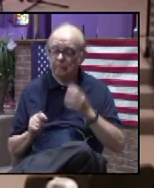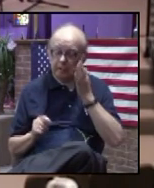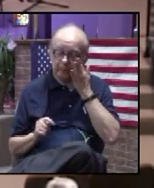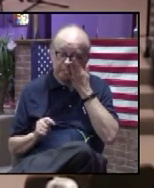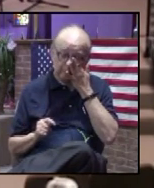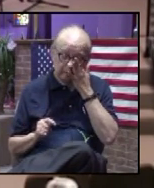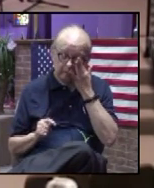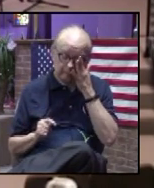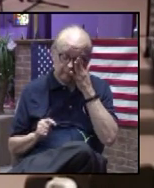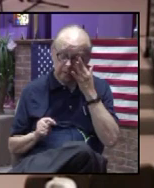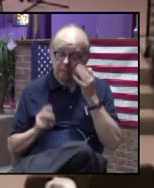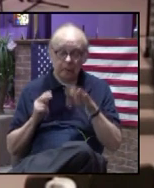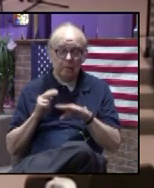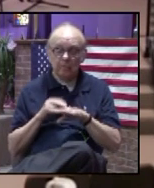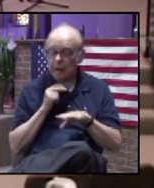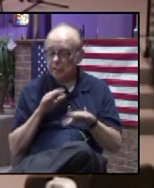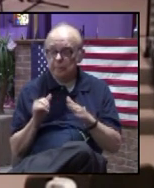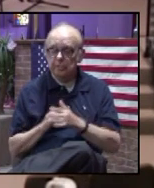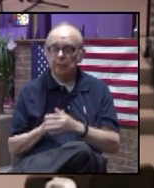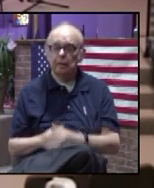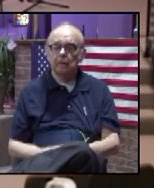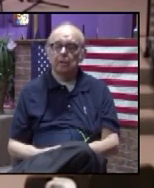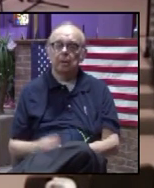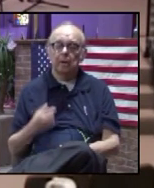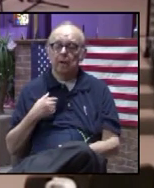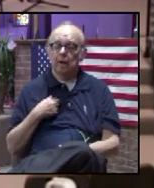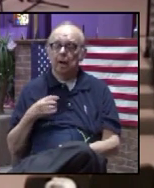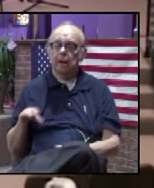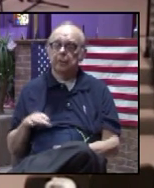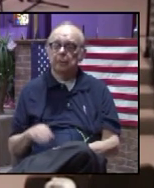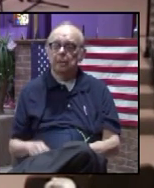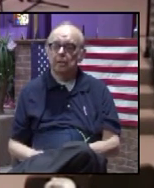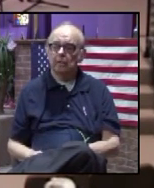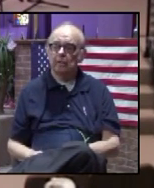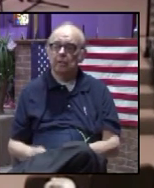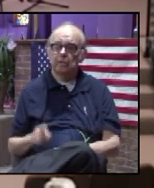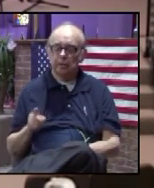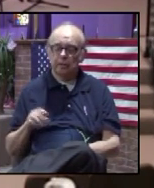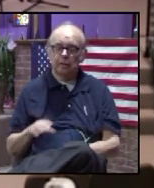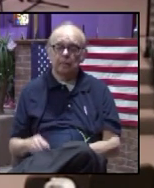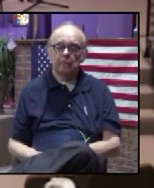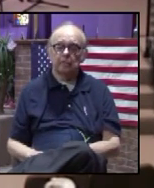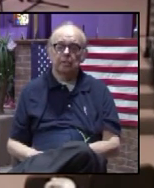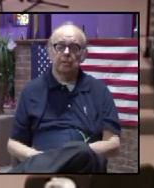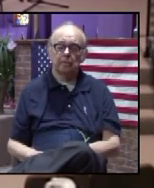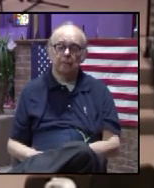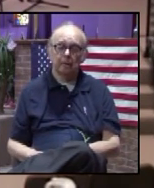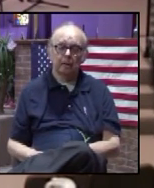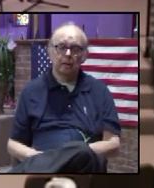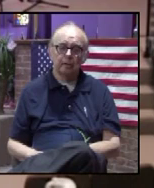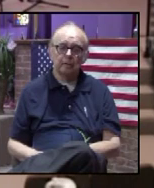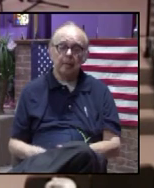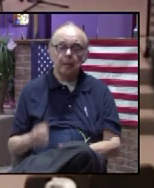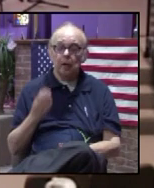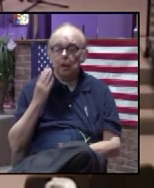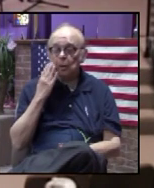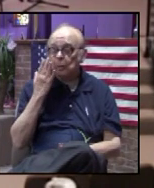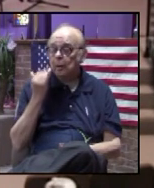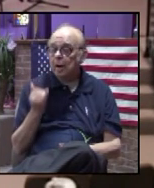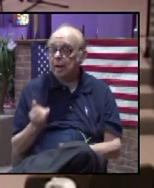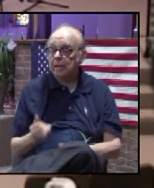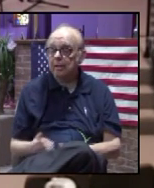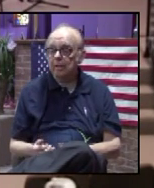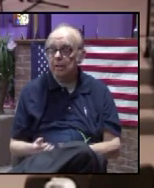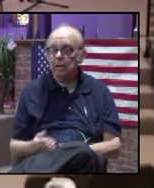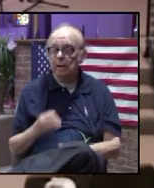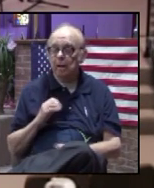generally don't. Okay. I do. You do? Yes. You want to know why?